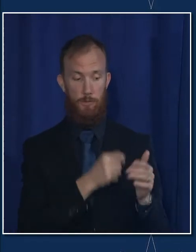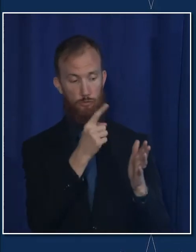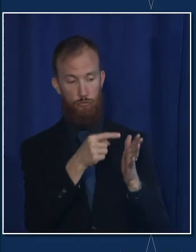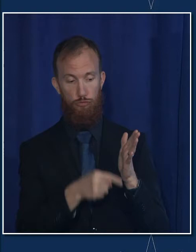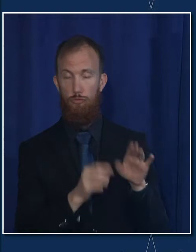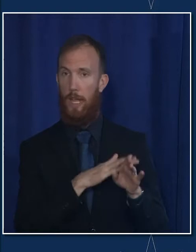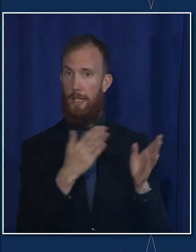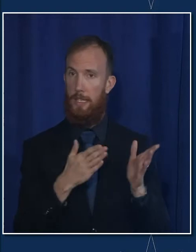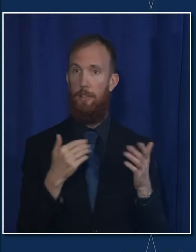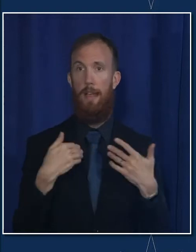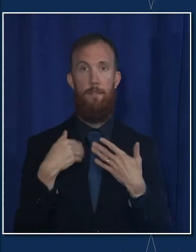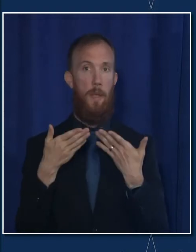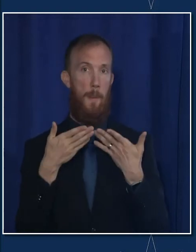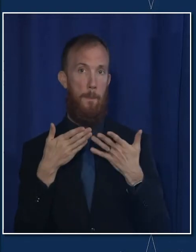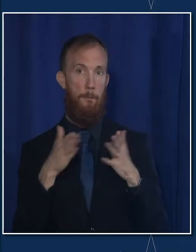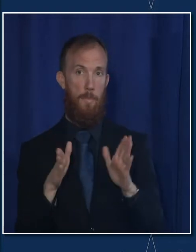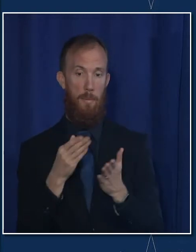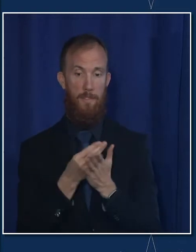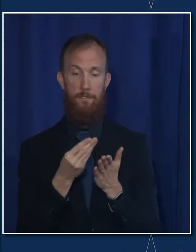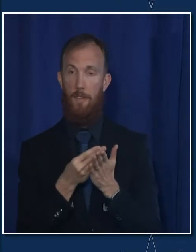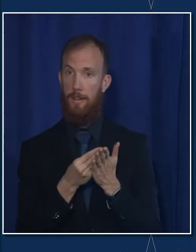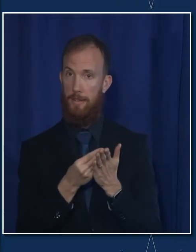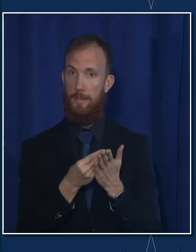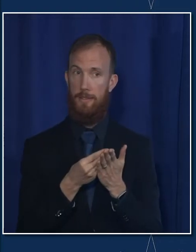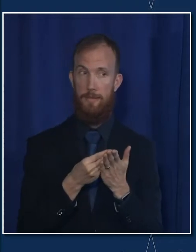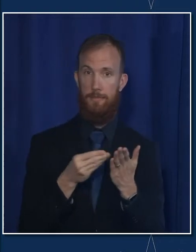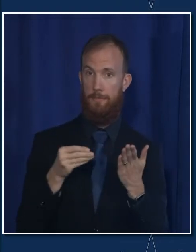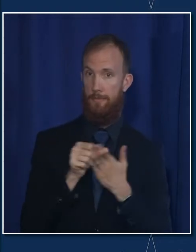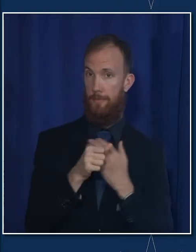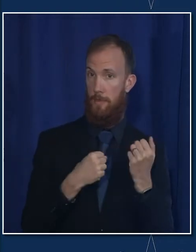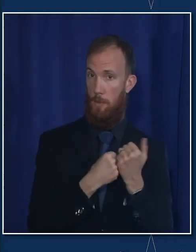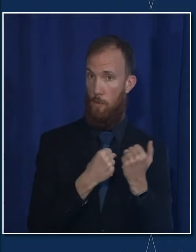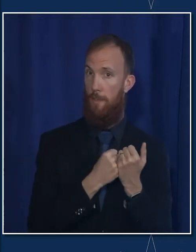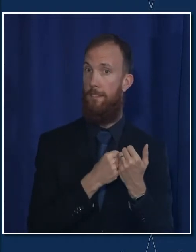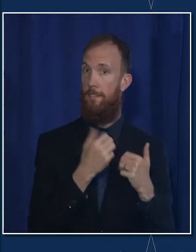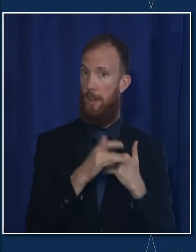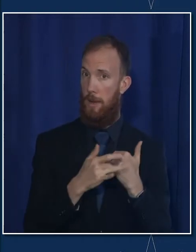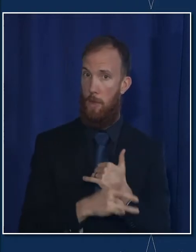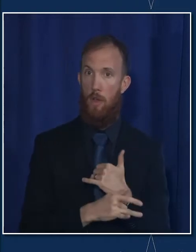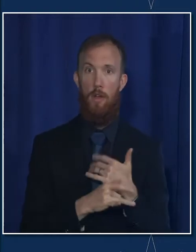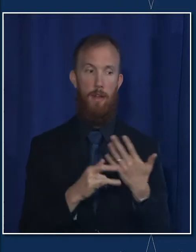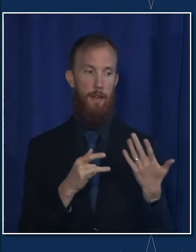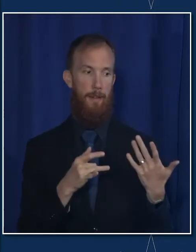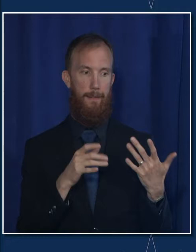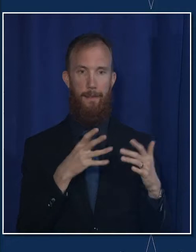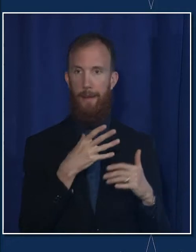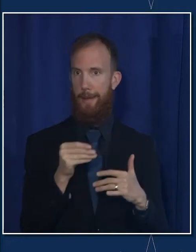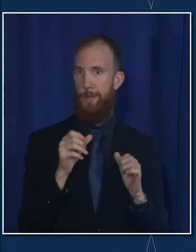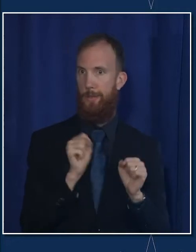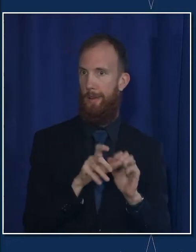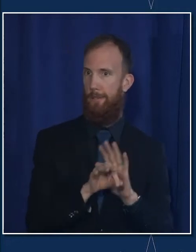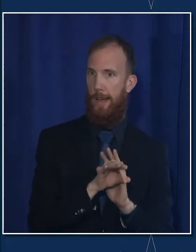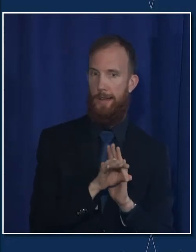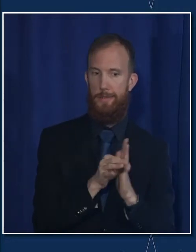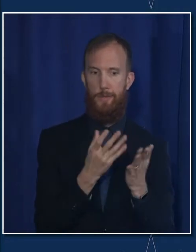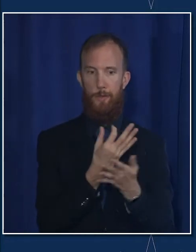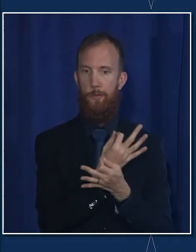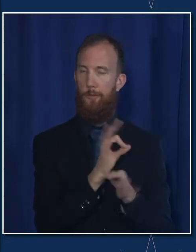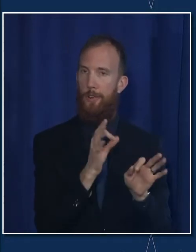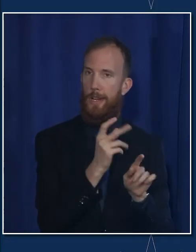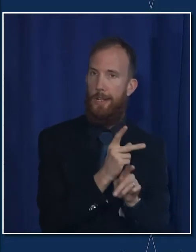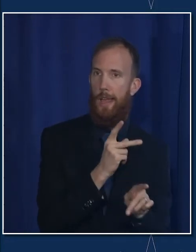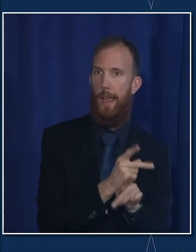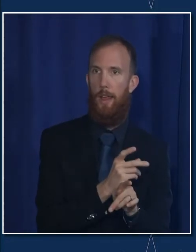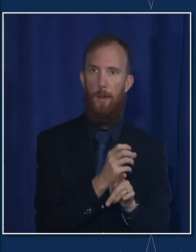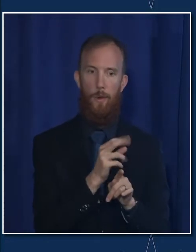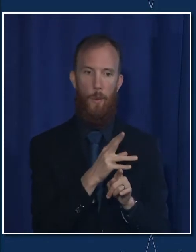funding available and a sliding scale that goes all the way down to zero. So you can get free care or care that goes down to $0. And